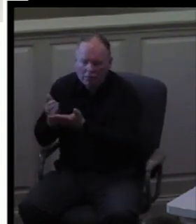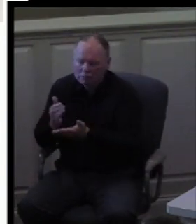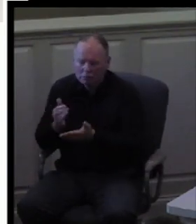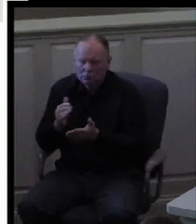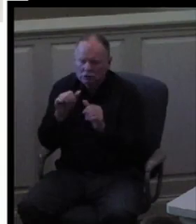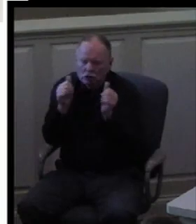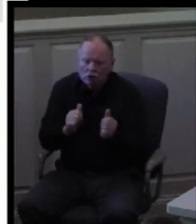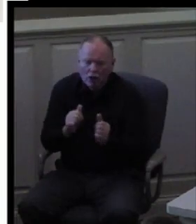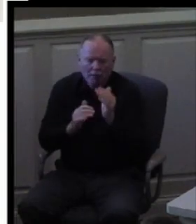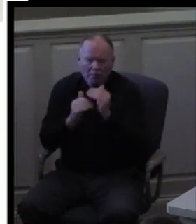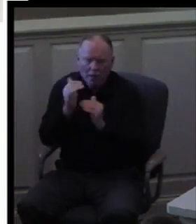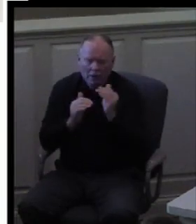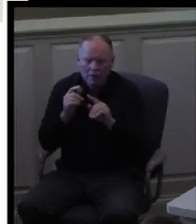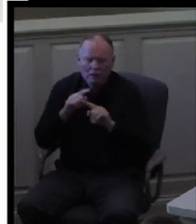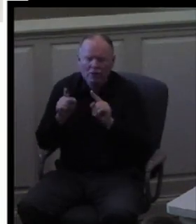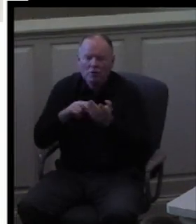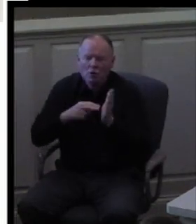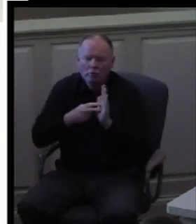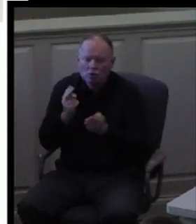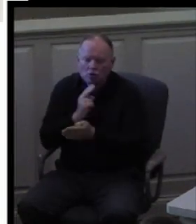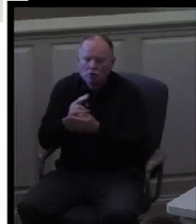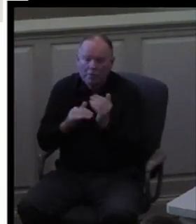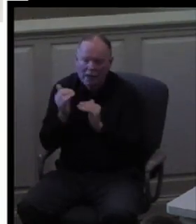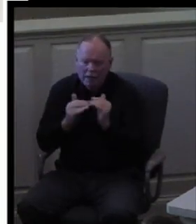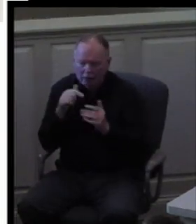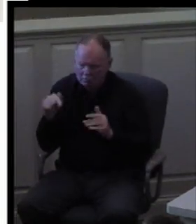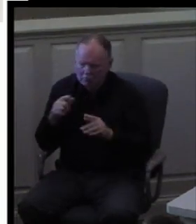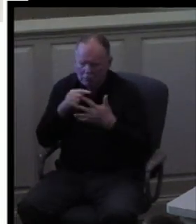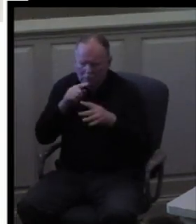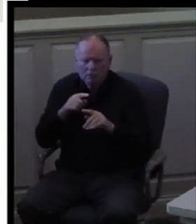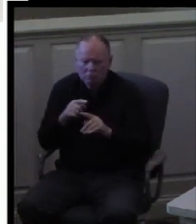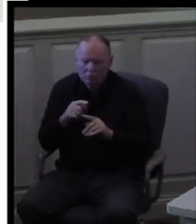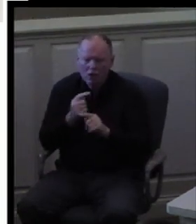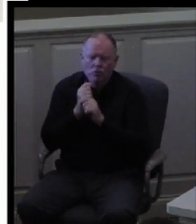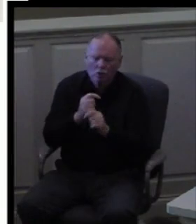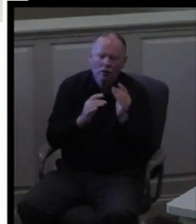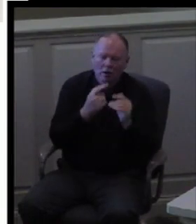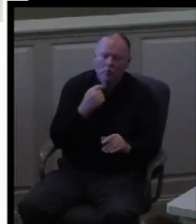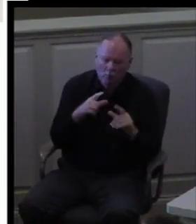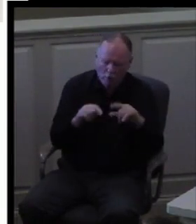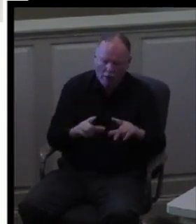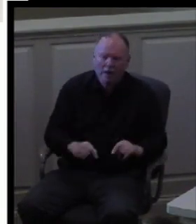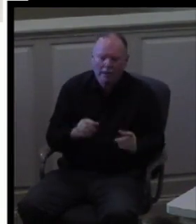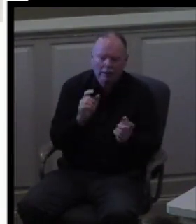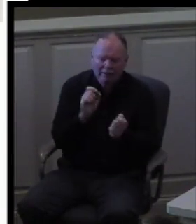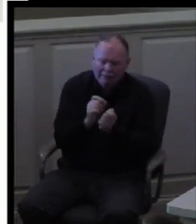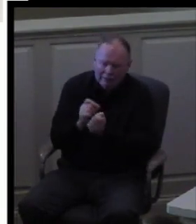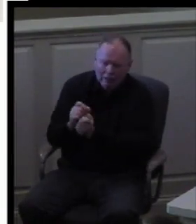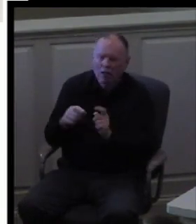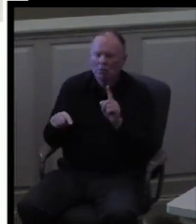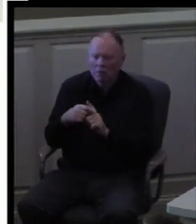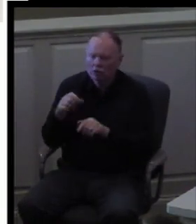forms of the building, the different uses of the building. Will include traditional brick details,